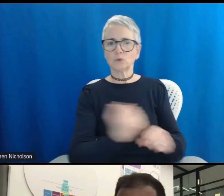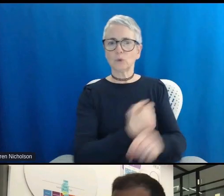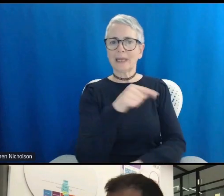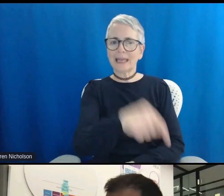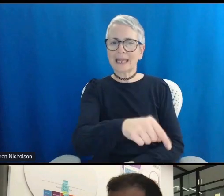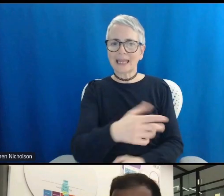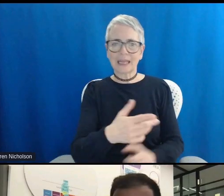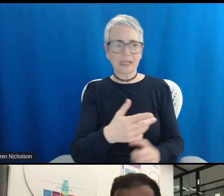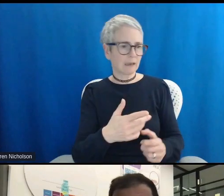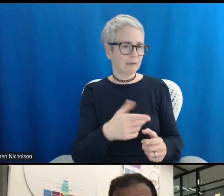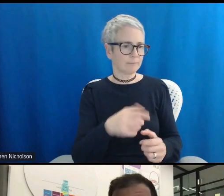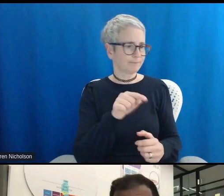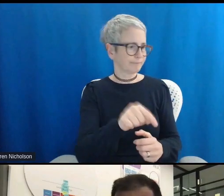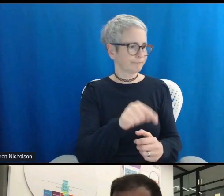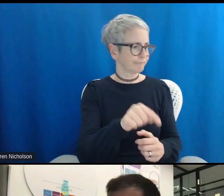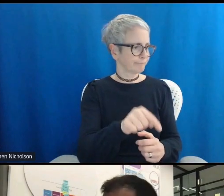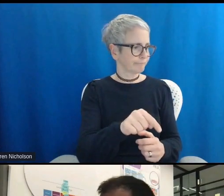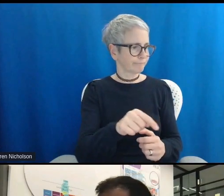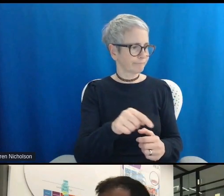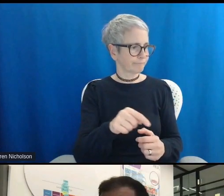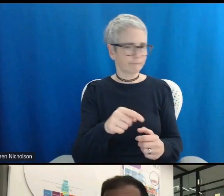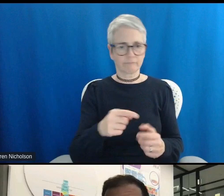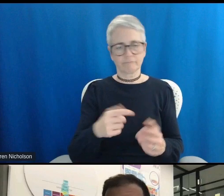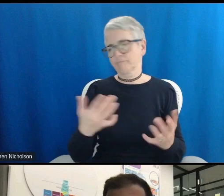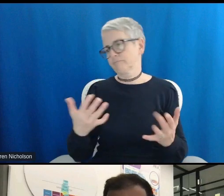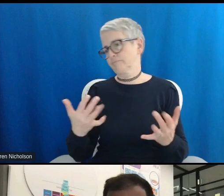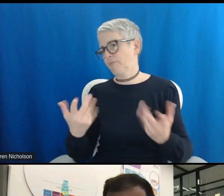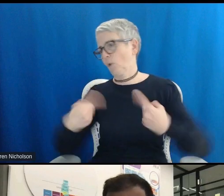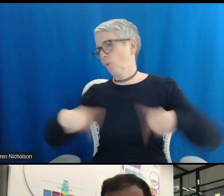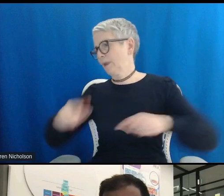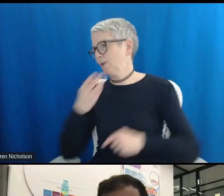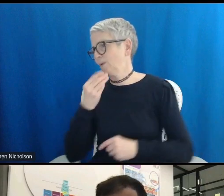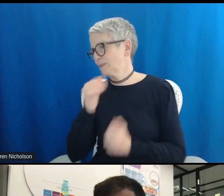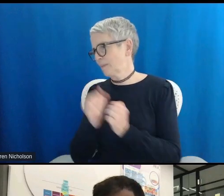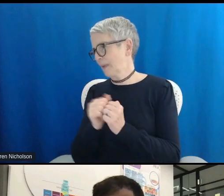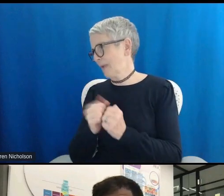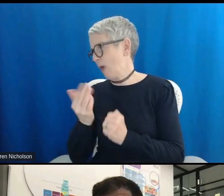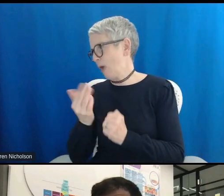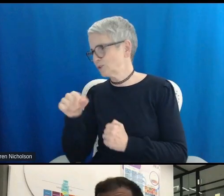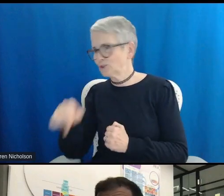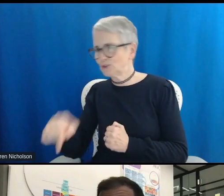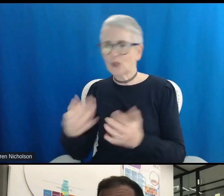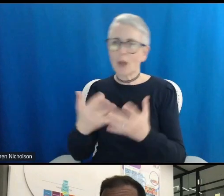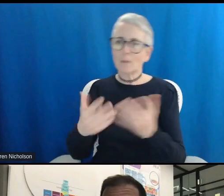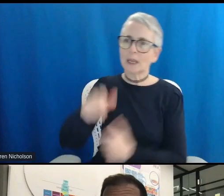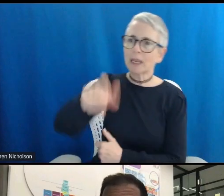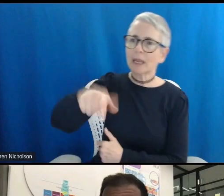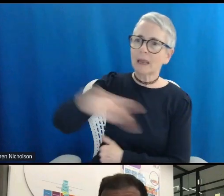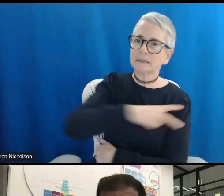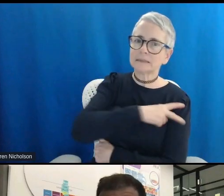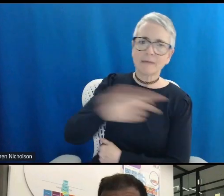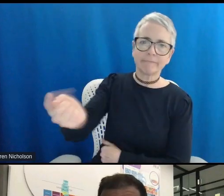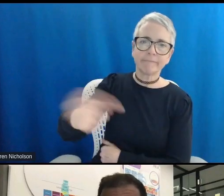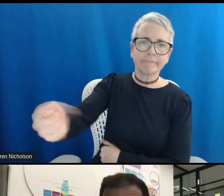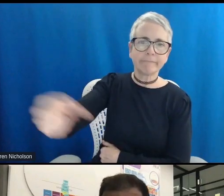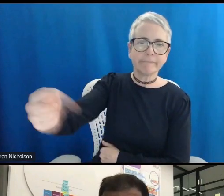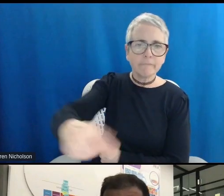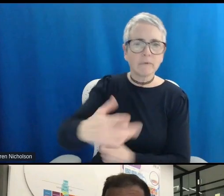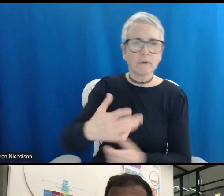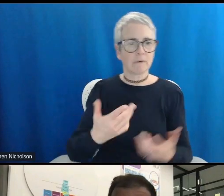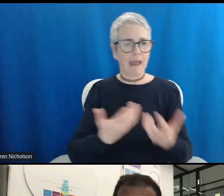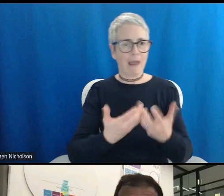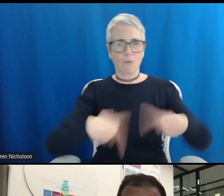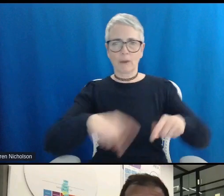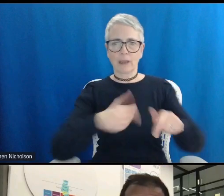much paper did you consume or how many employees do you have. That's not that. And it's not how you help your employees to do the